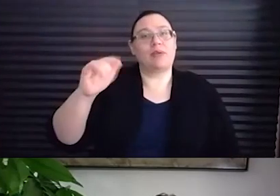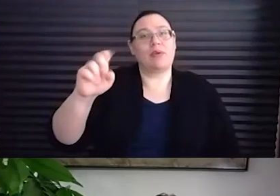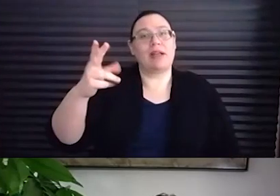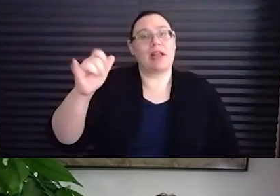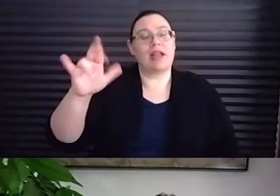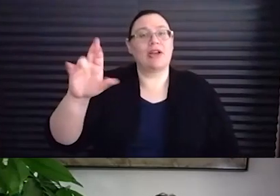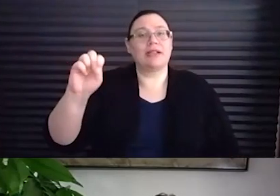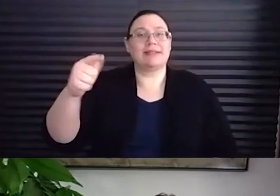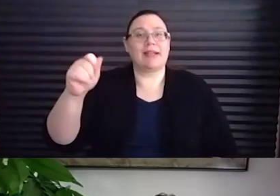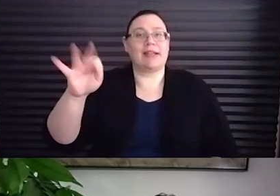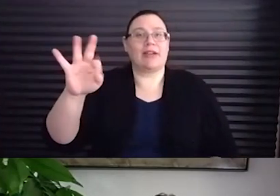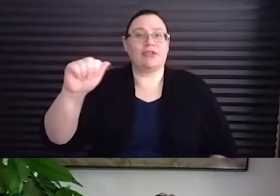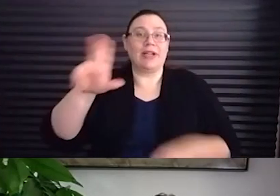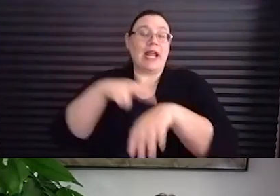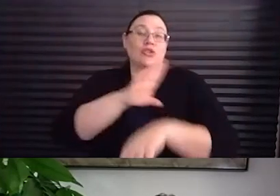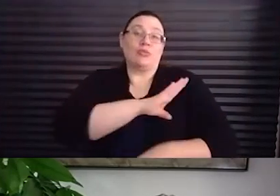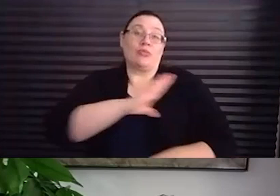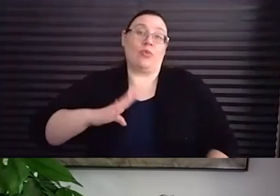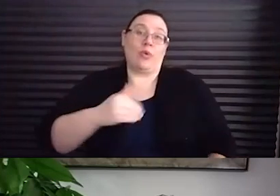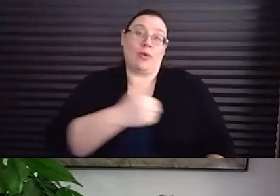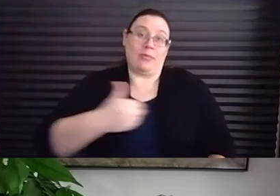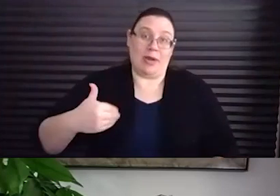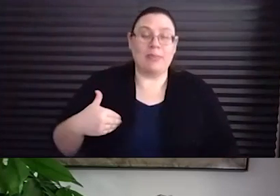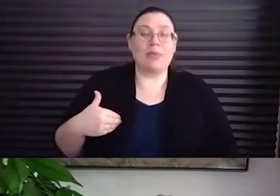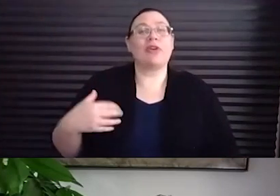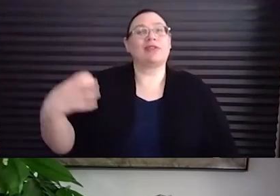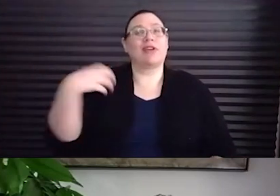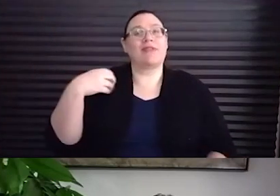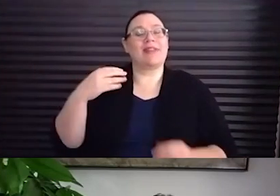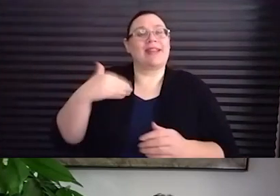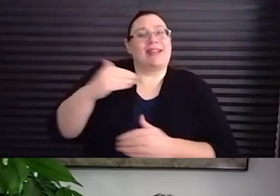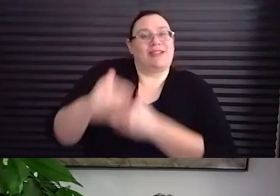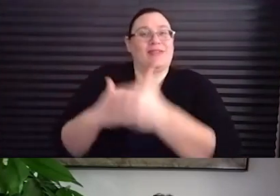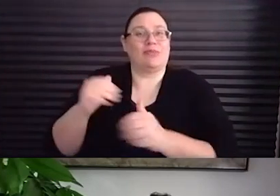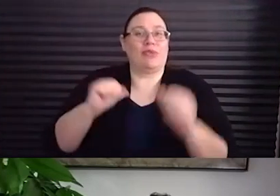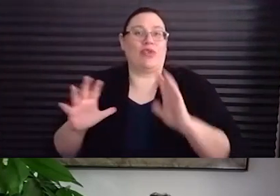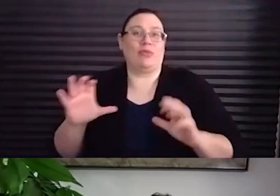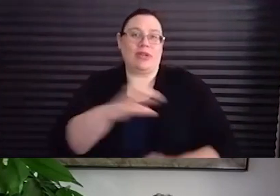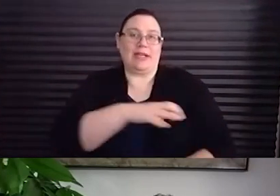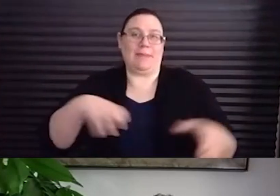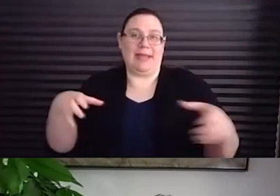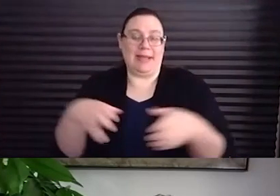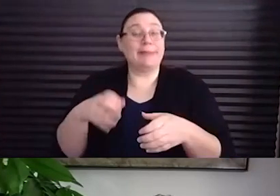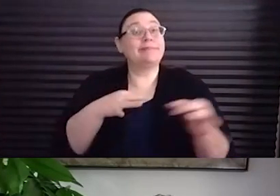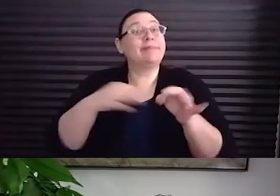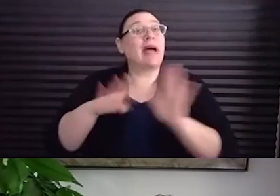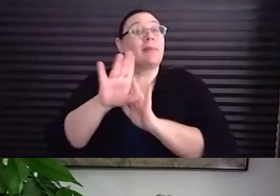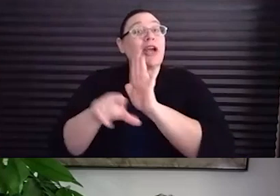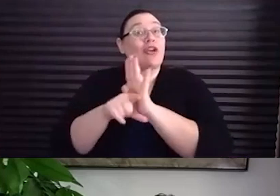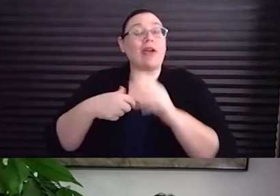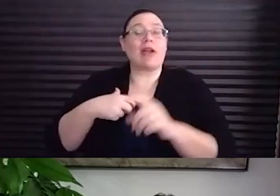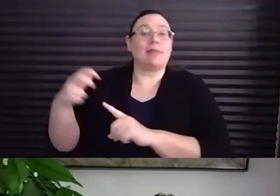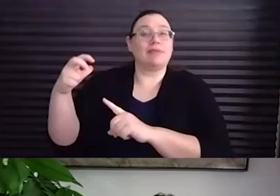National Board Member and the chair of the National Next Gen Performers Committee. A little bit about my background. I'm a champion